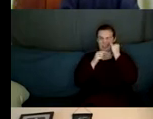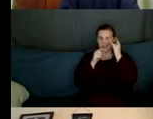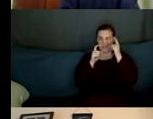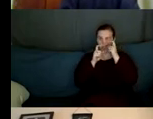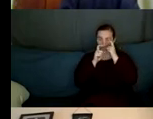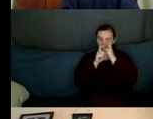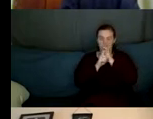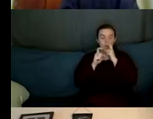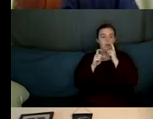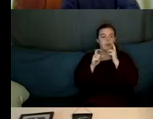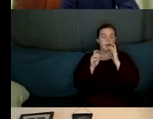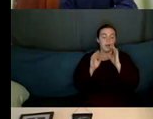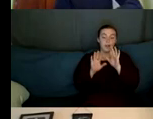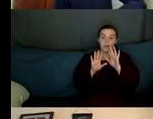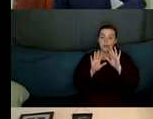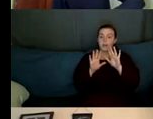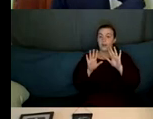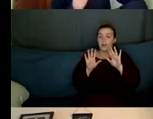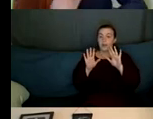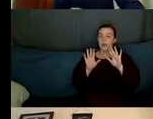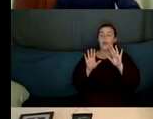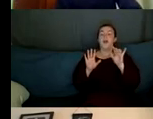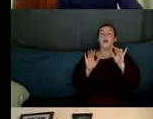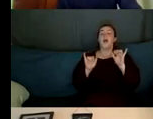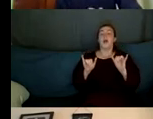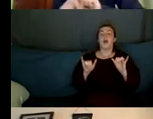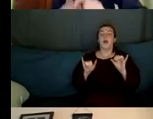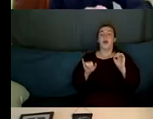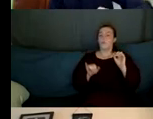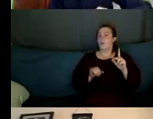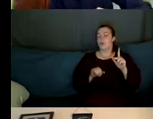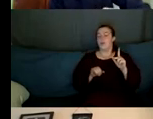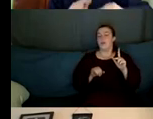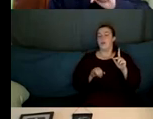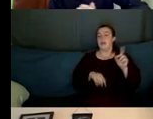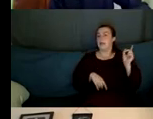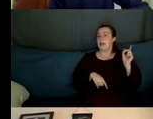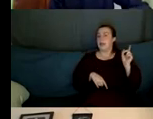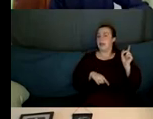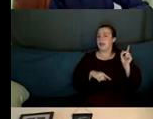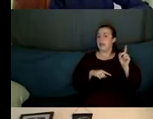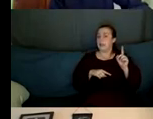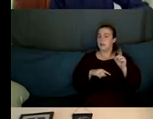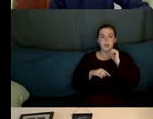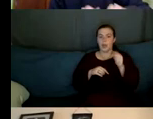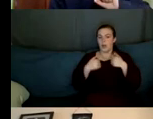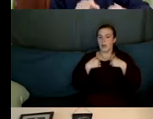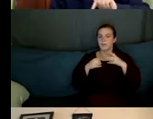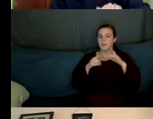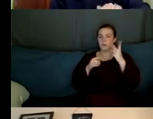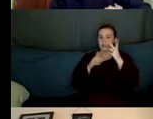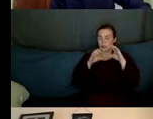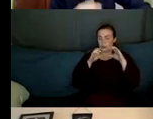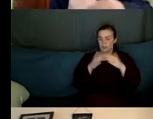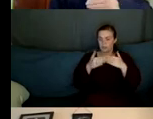them, get to this point and go, oh, okay, I don't have 2 classrooms at that moment. I only